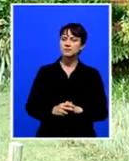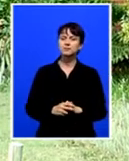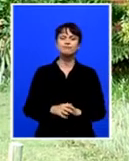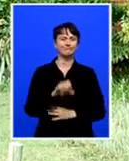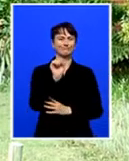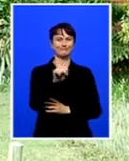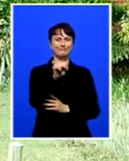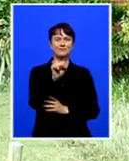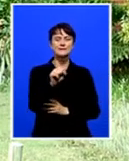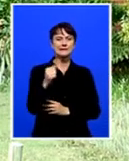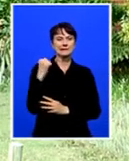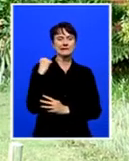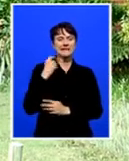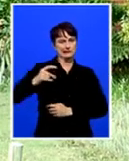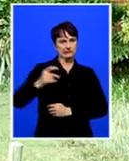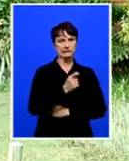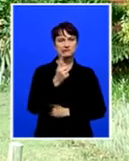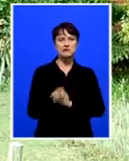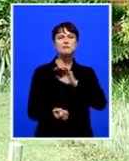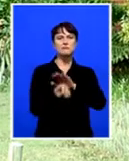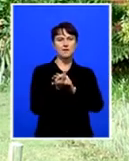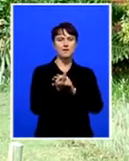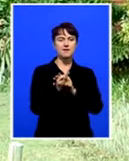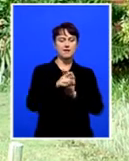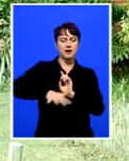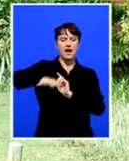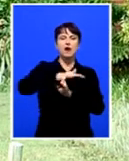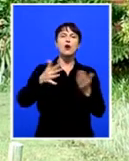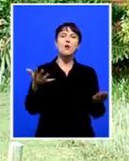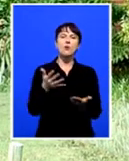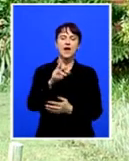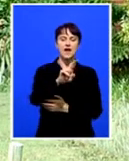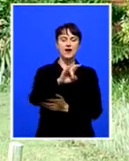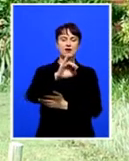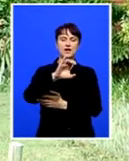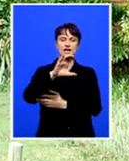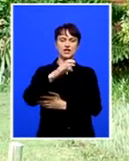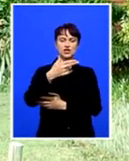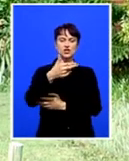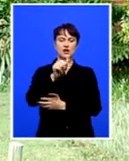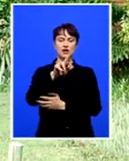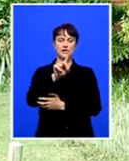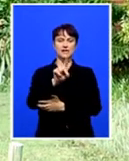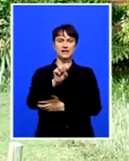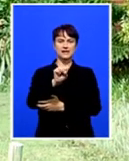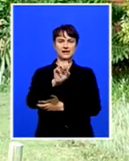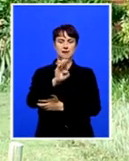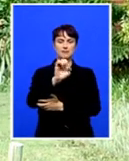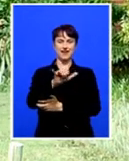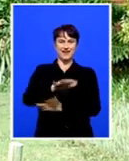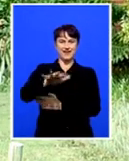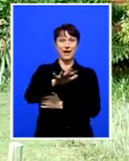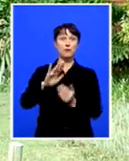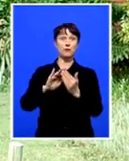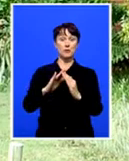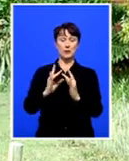Yes, definitely, Blaine. That was that unfortunate incident in the Richards Bay area at Mandlazini, to be more precise, where a community hall,